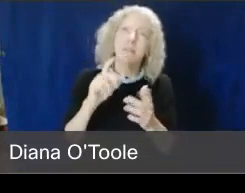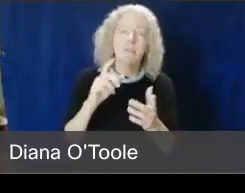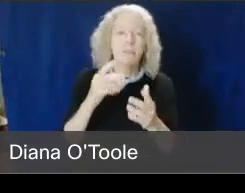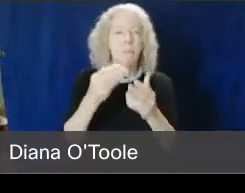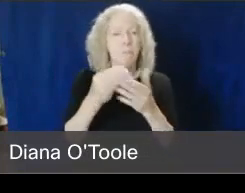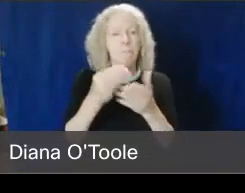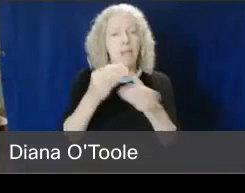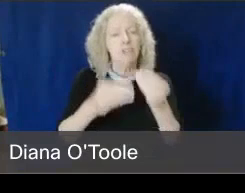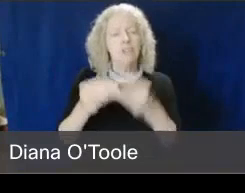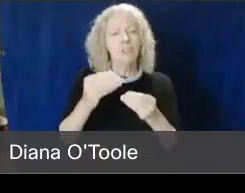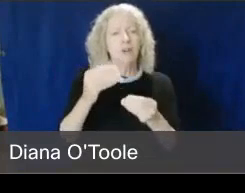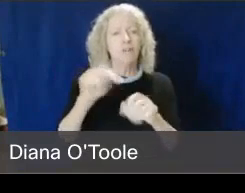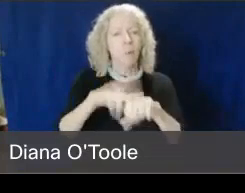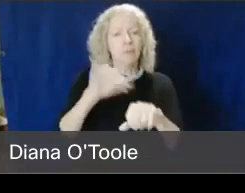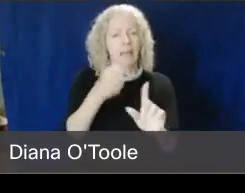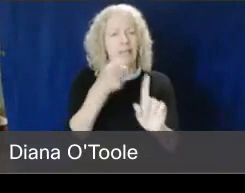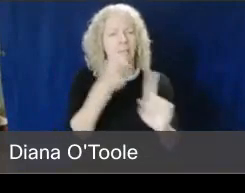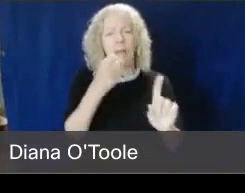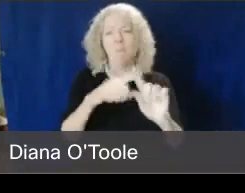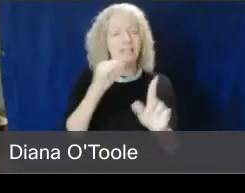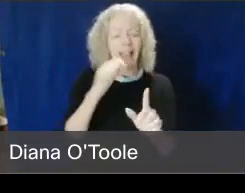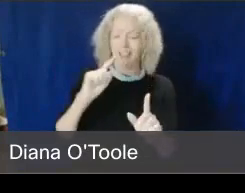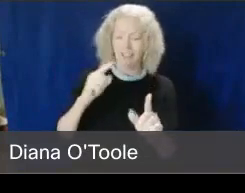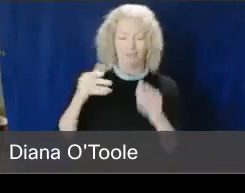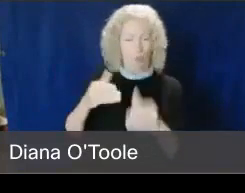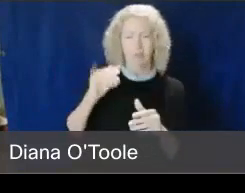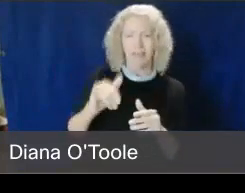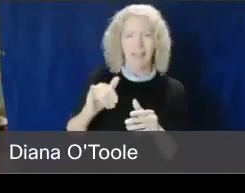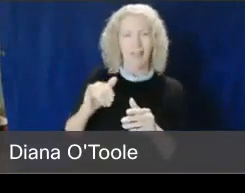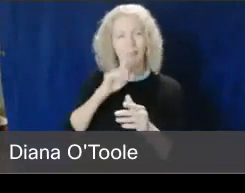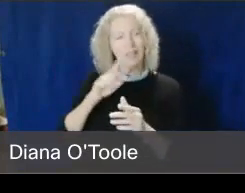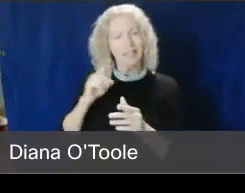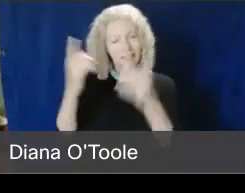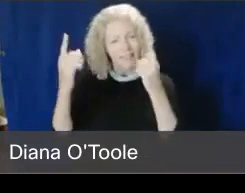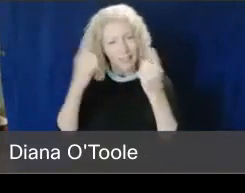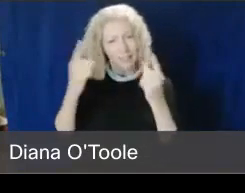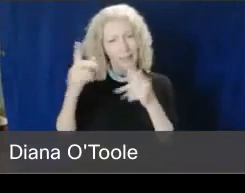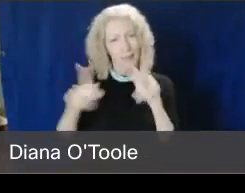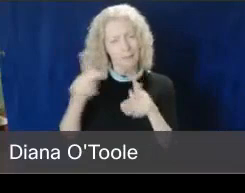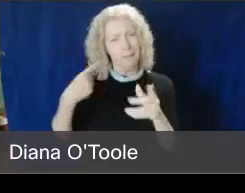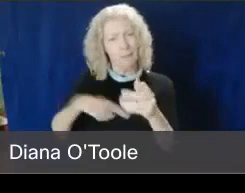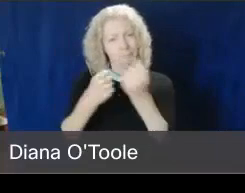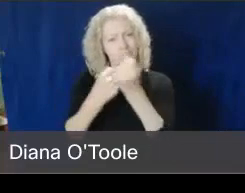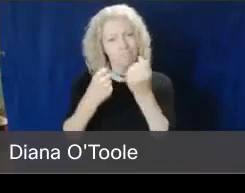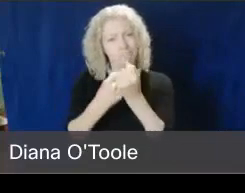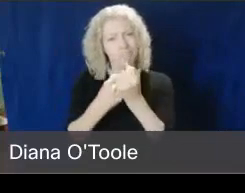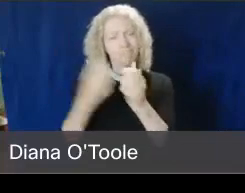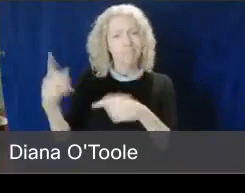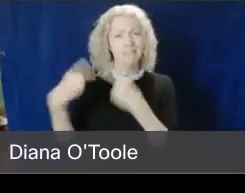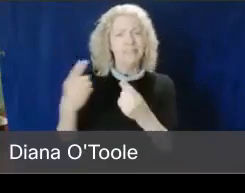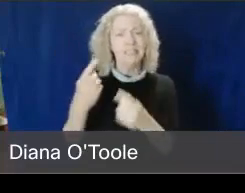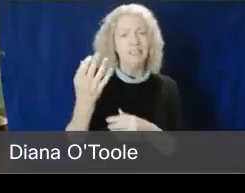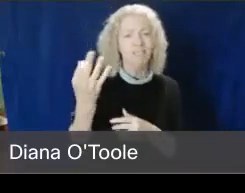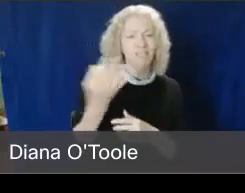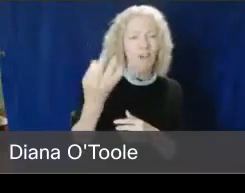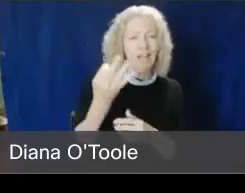about the people we serve. So just since Friday of last week, we've gone from being down